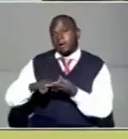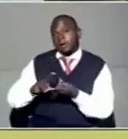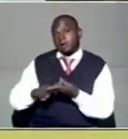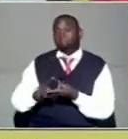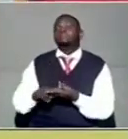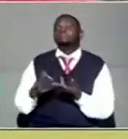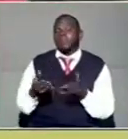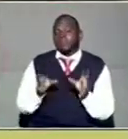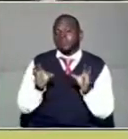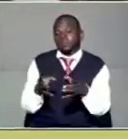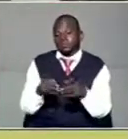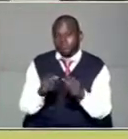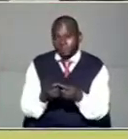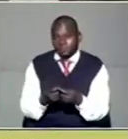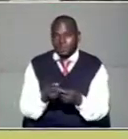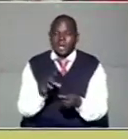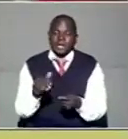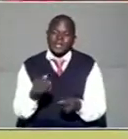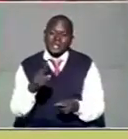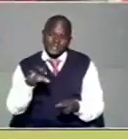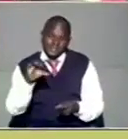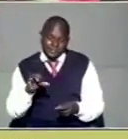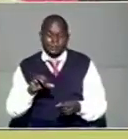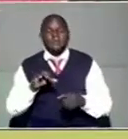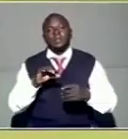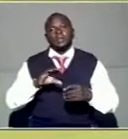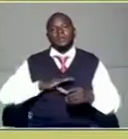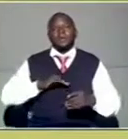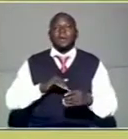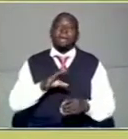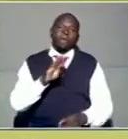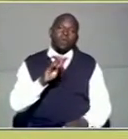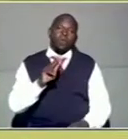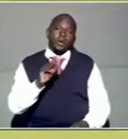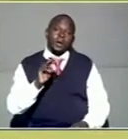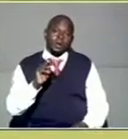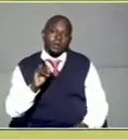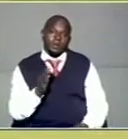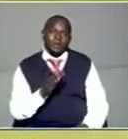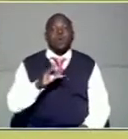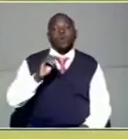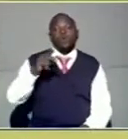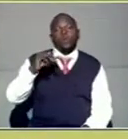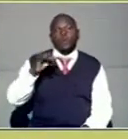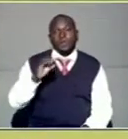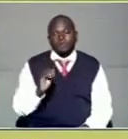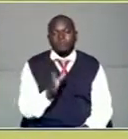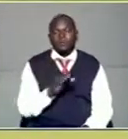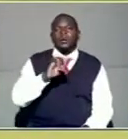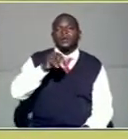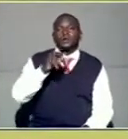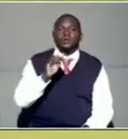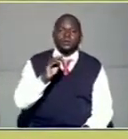teams include seven under-19 players that include Trevor Bukenya, Ronald Opio, Juma Maigi,